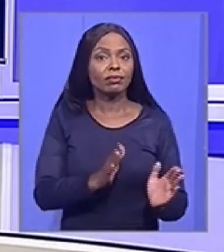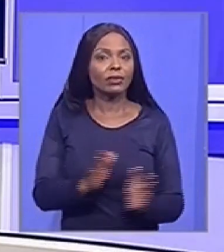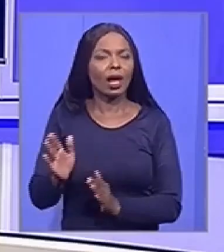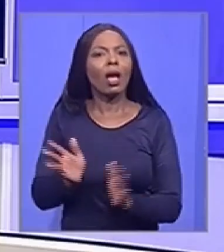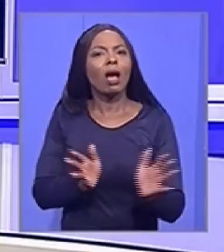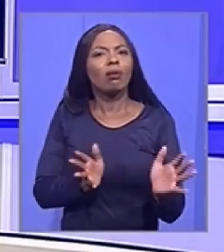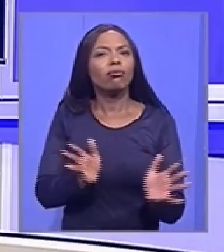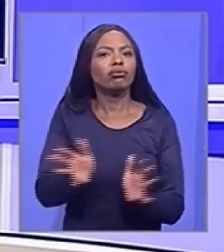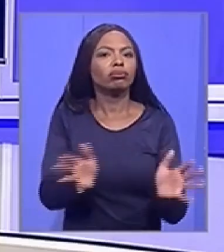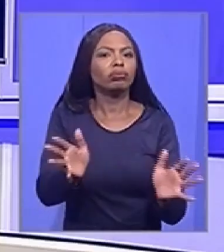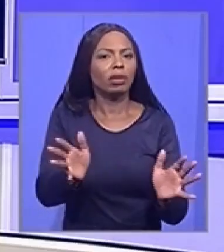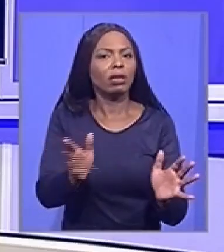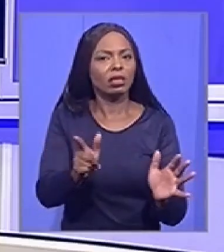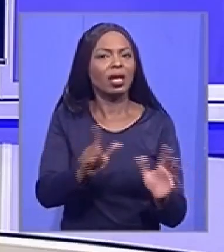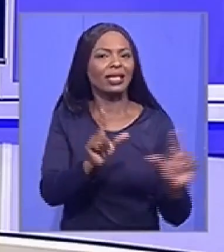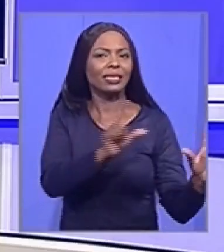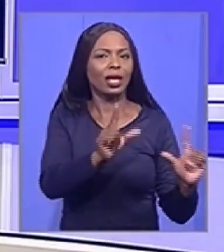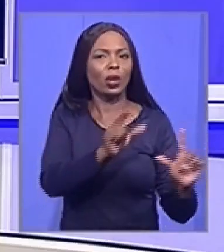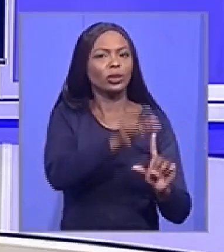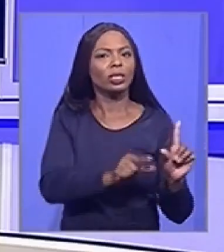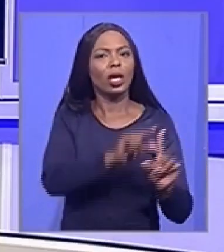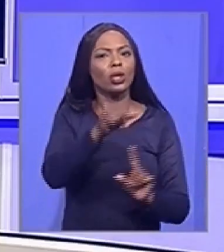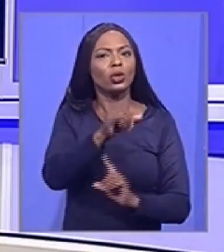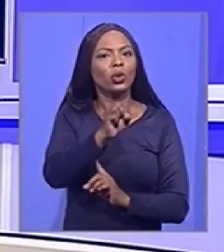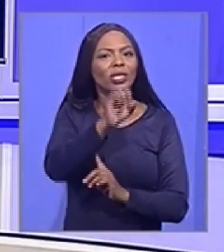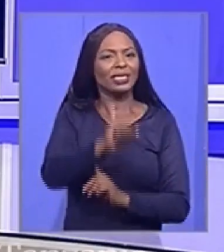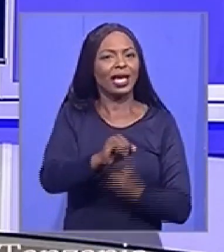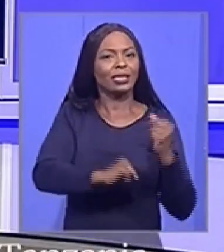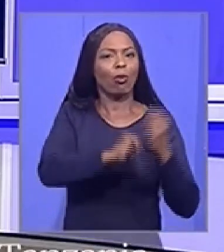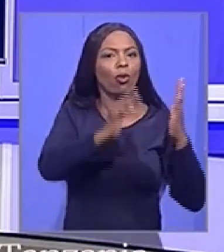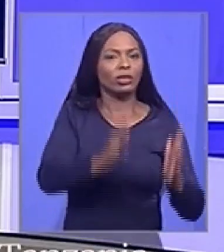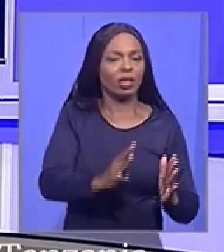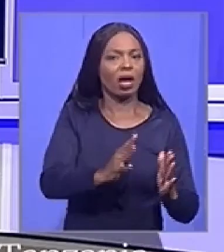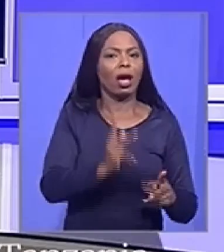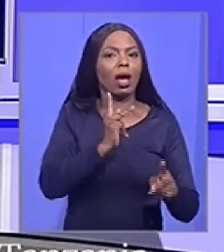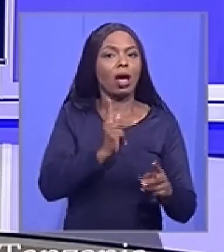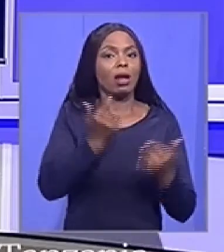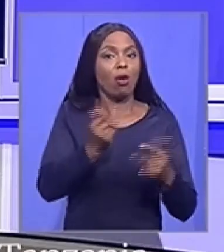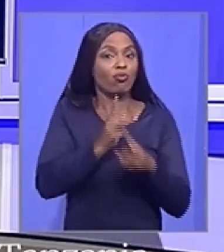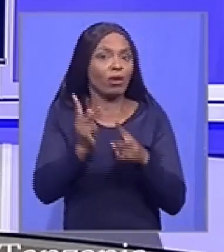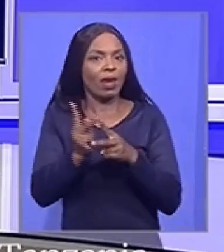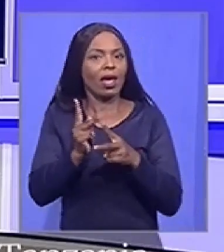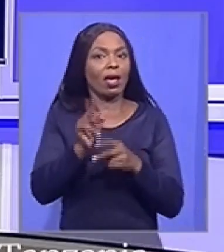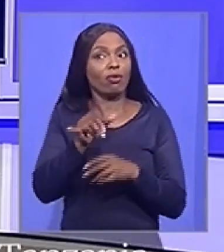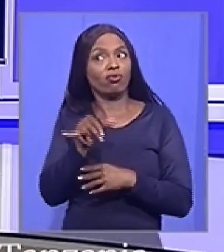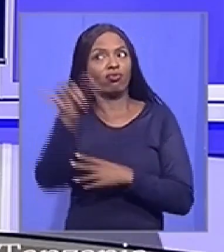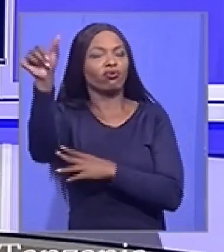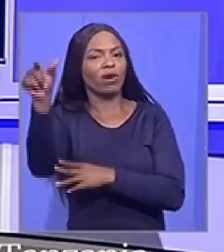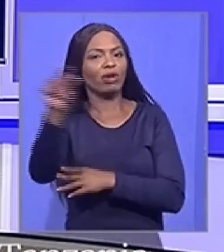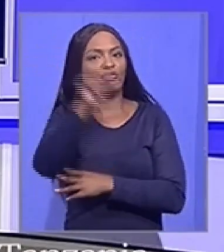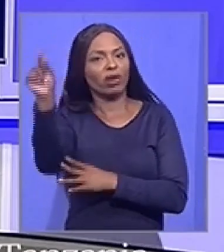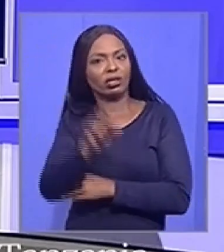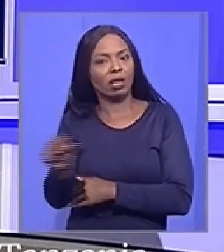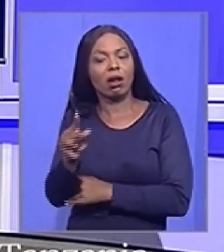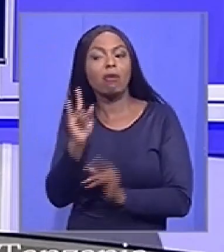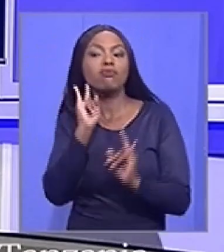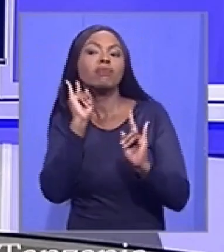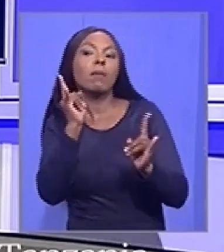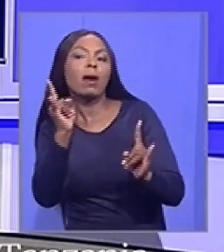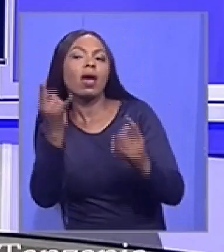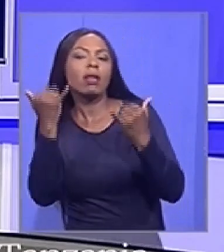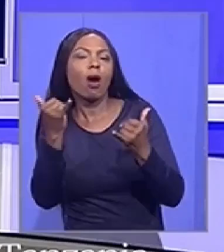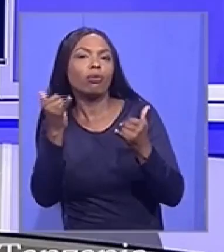Molatedi mogolo wa Mamelodi Sundowns Josi Kokwana o ipaakanyetsa go bololela kwa Tanzania ka moso go bogela motshameko wa